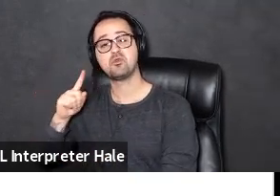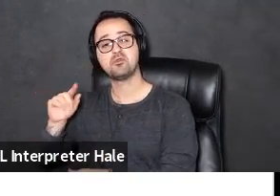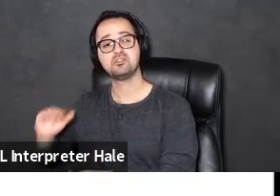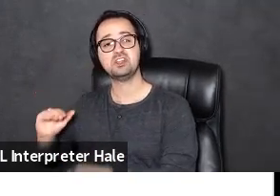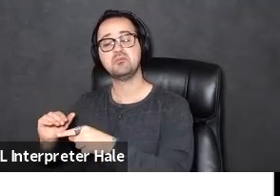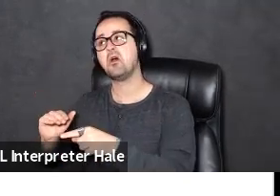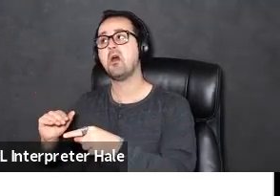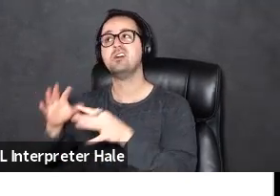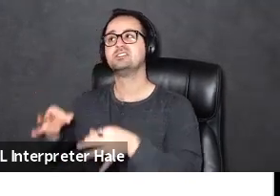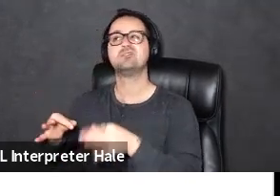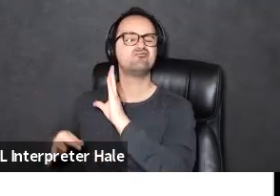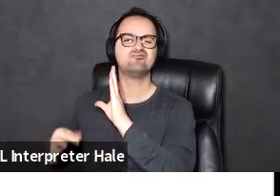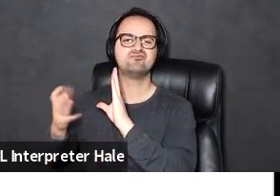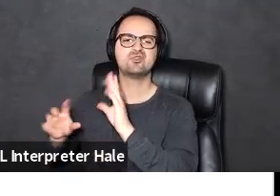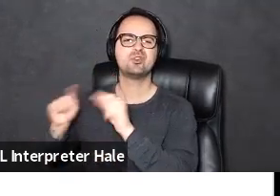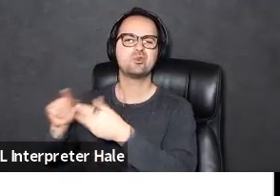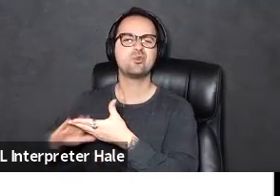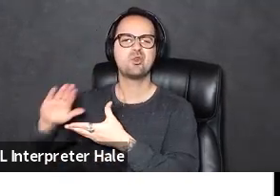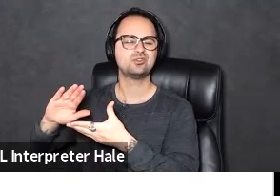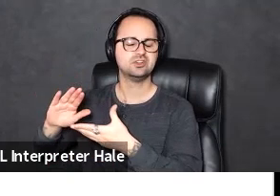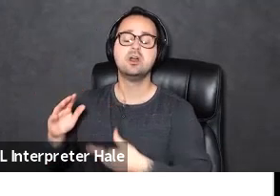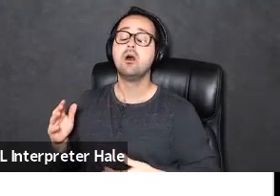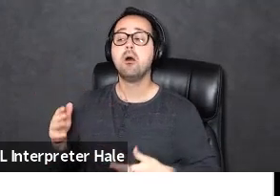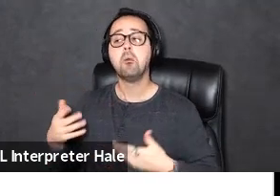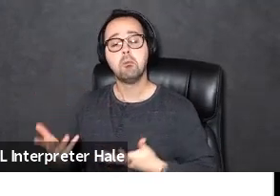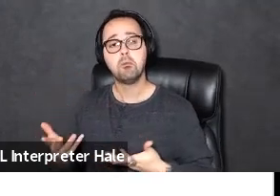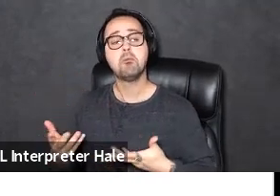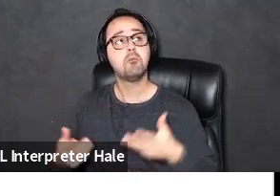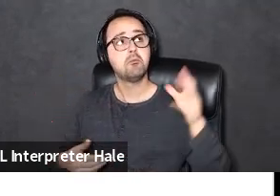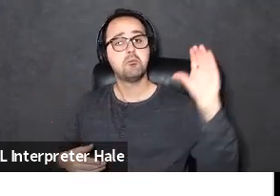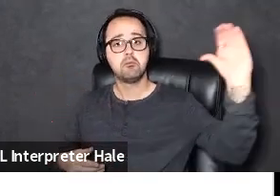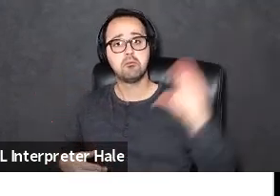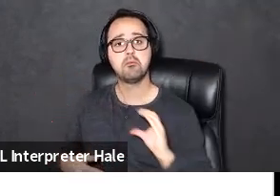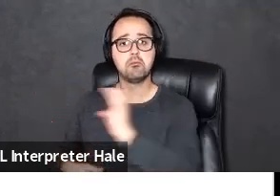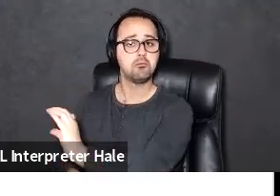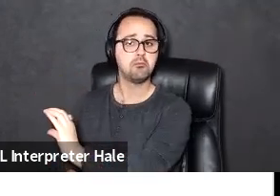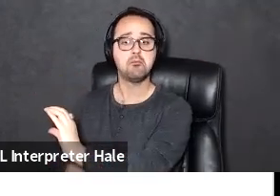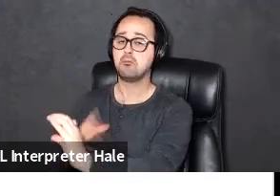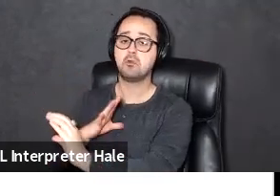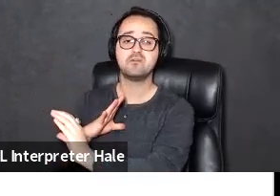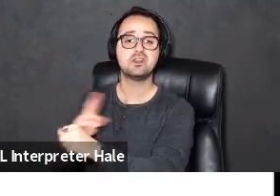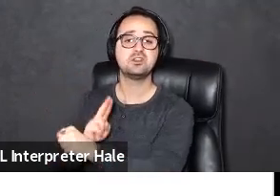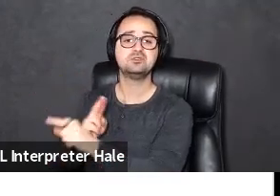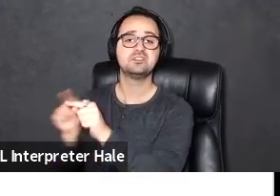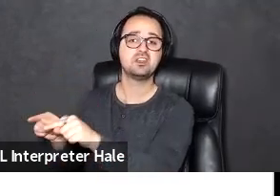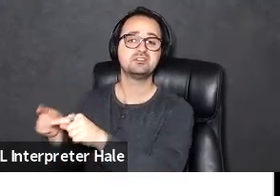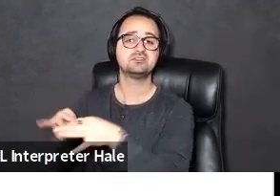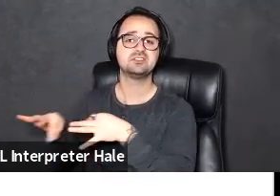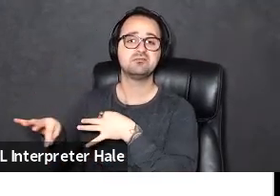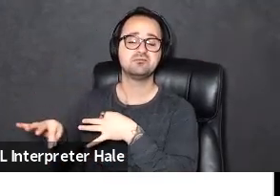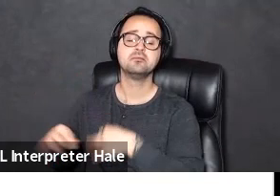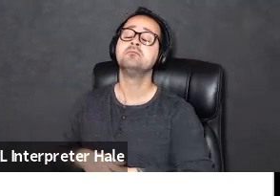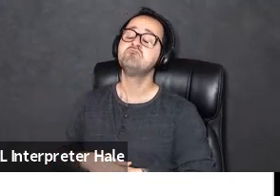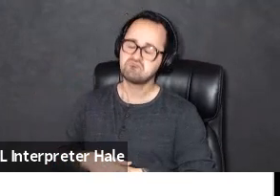go to post-secondary education, then you can move the funds over to the ABLE and they can use those funds on their behalf. So